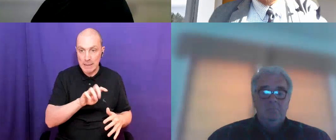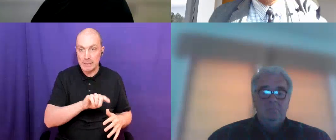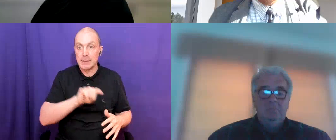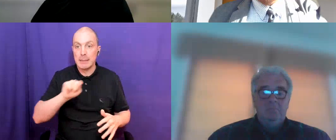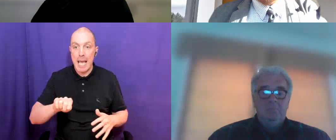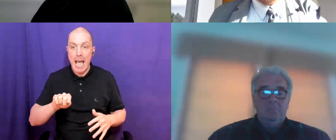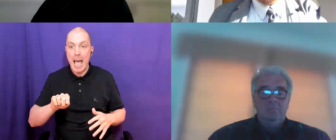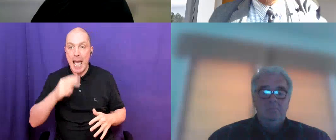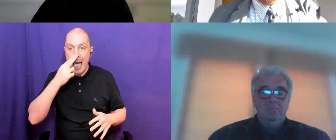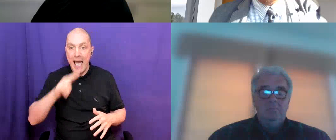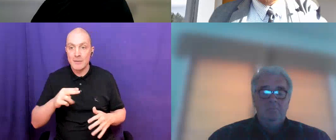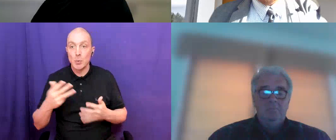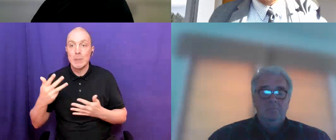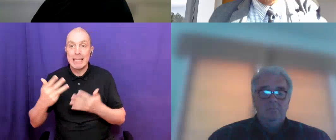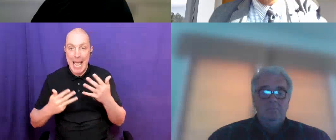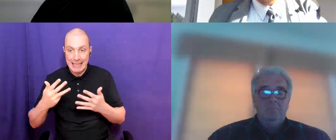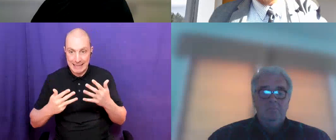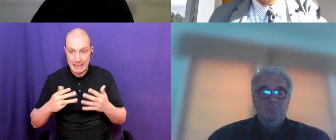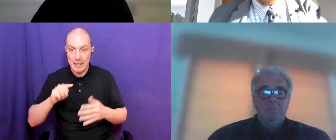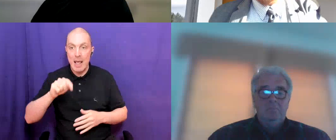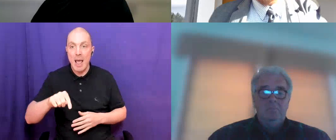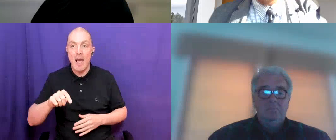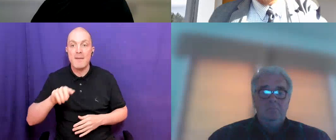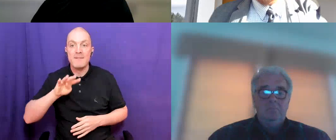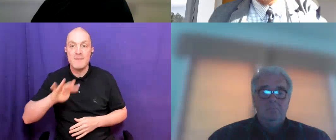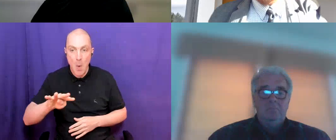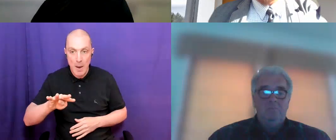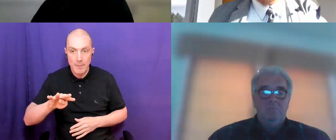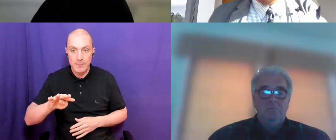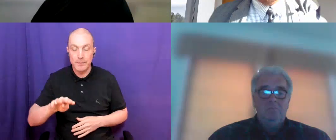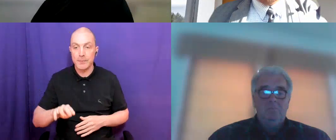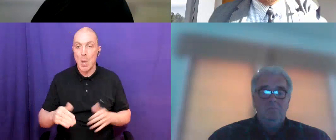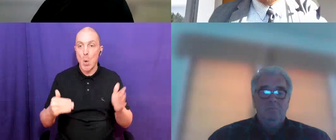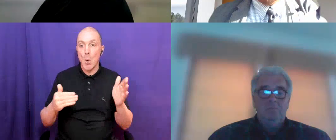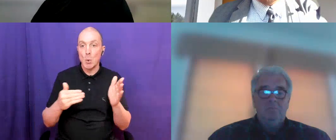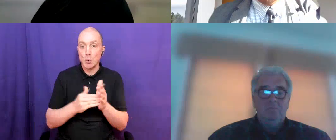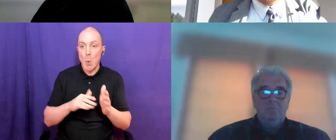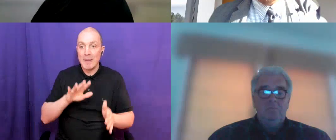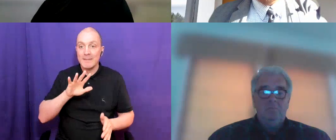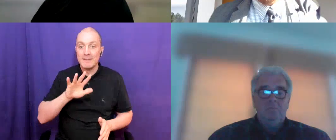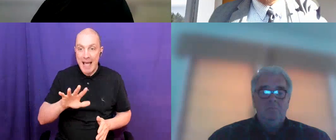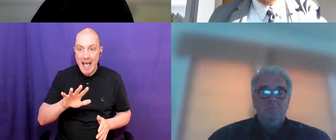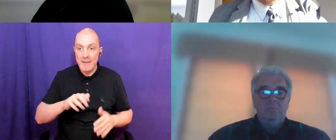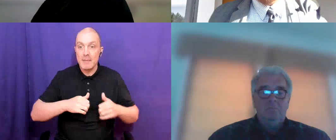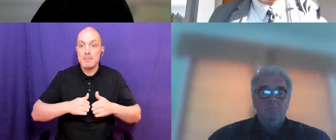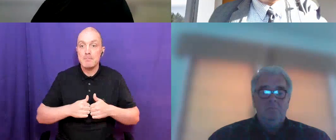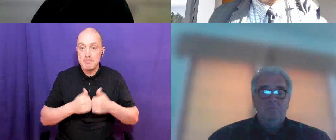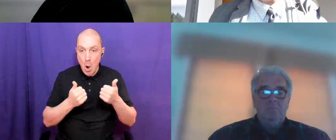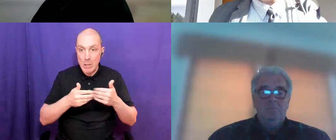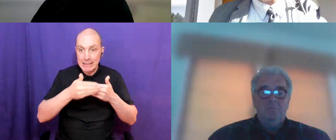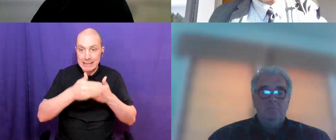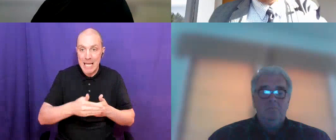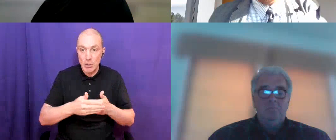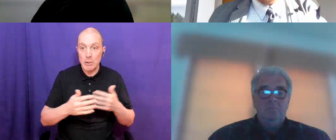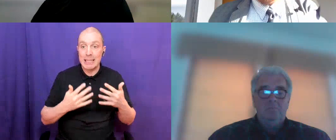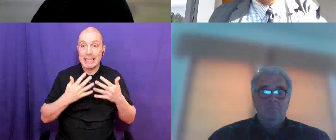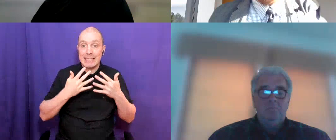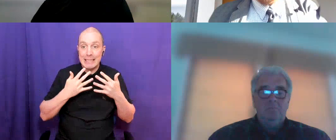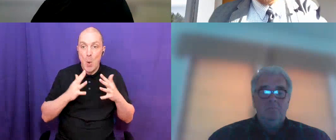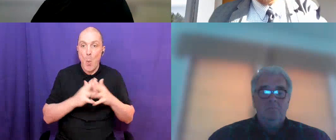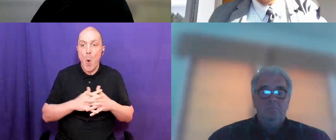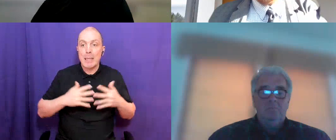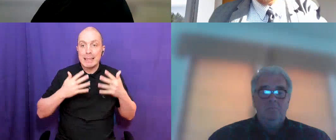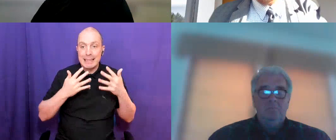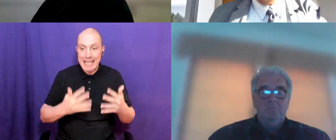afternoon 19 followed by 4. And then the final zone, zone 5 in the morning, will be wards 10 followed by